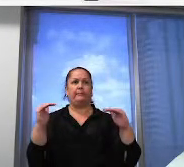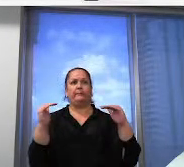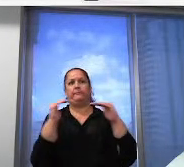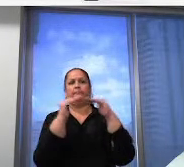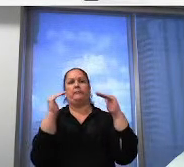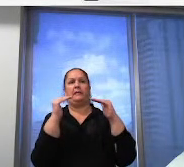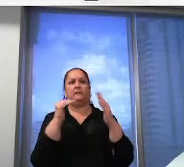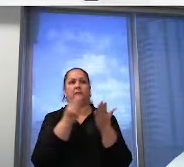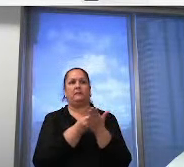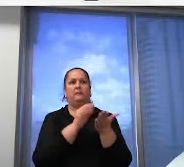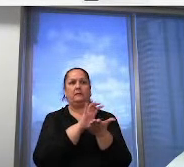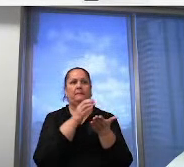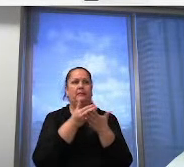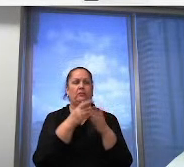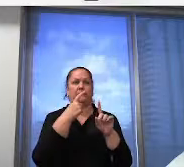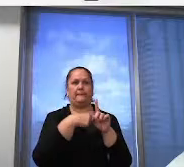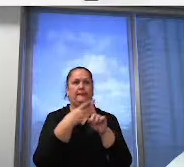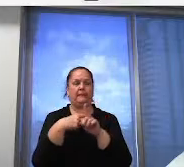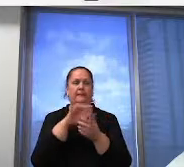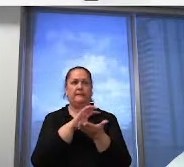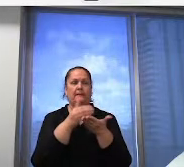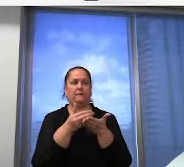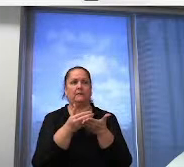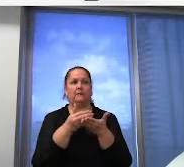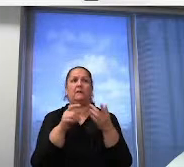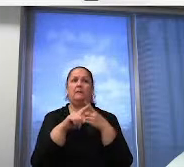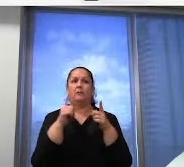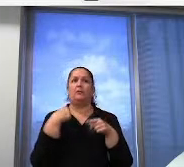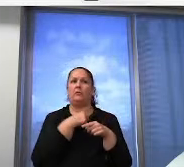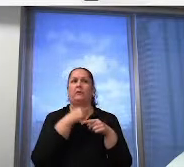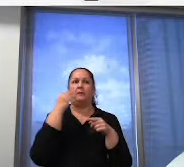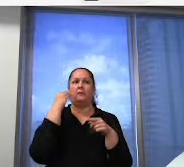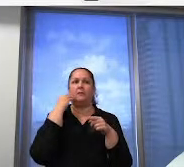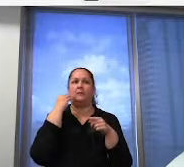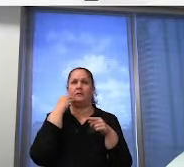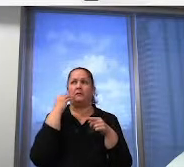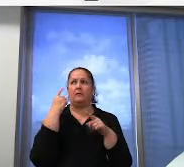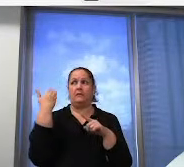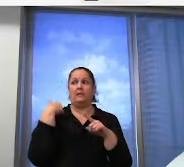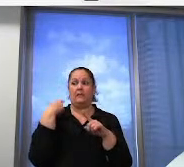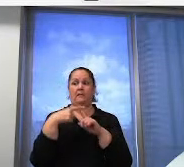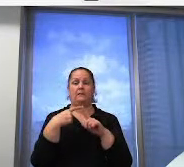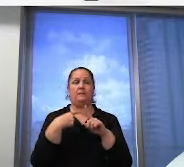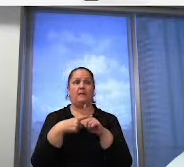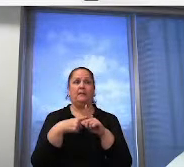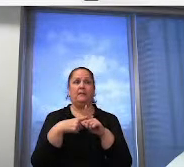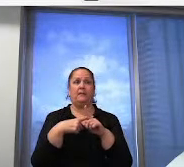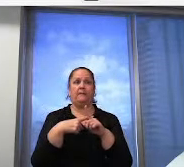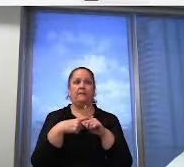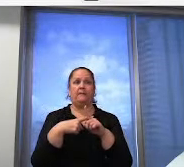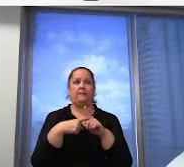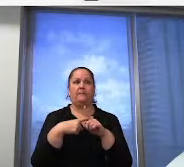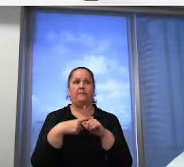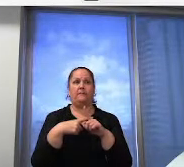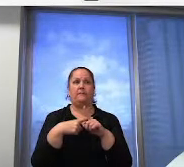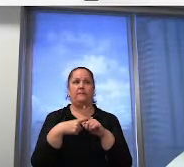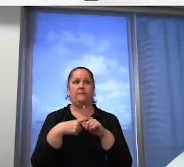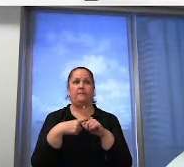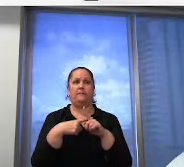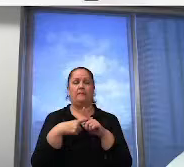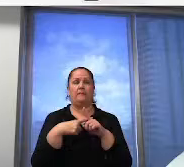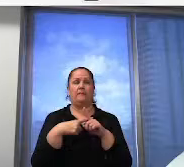budgeted monthly budget amount. But we know that last month